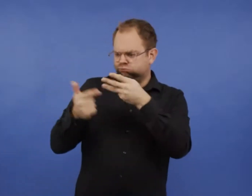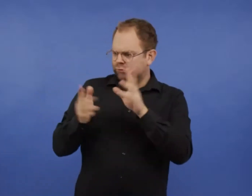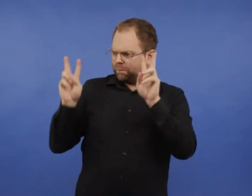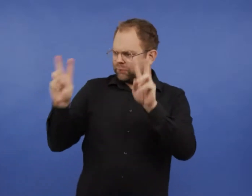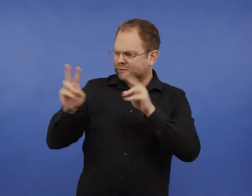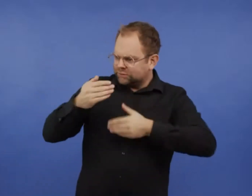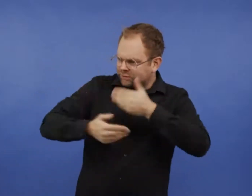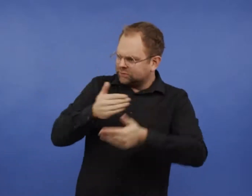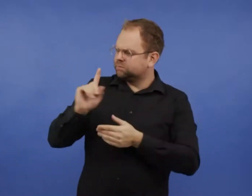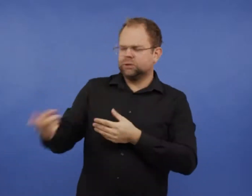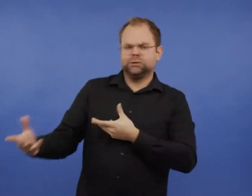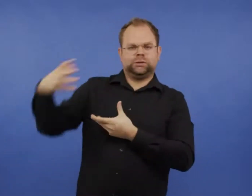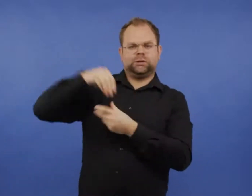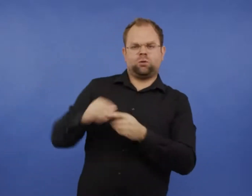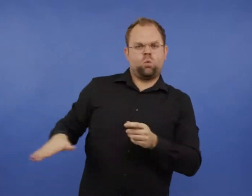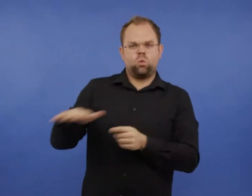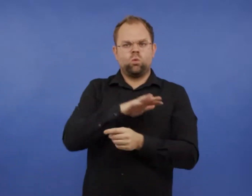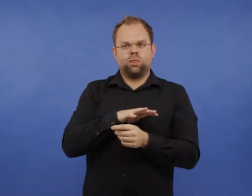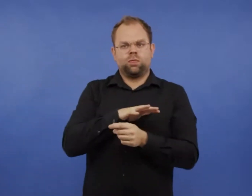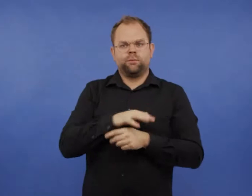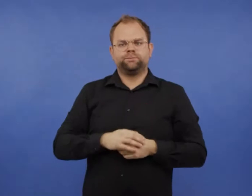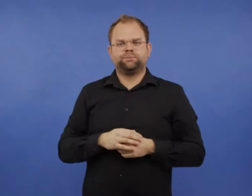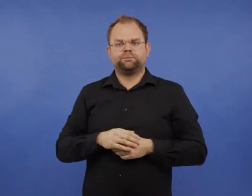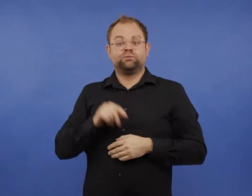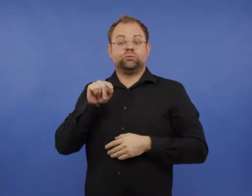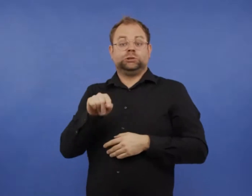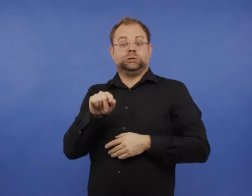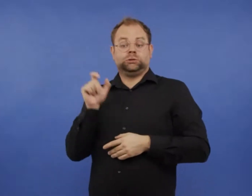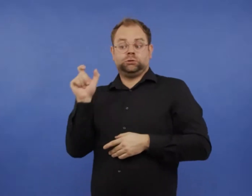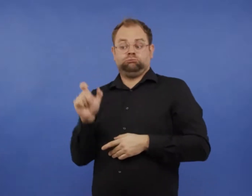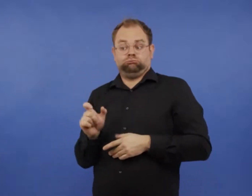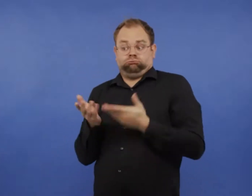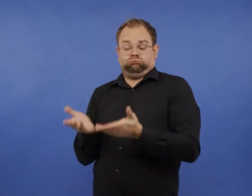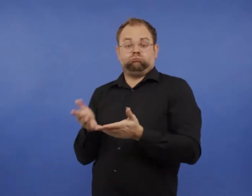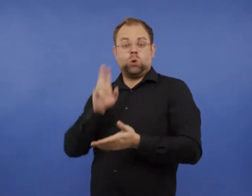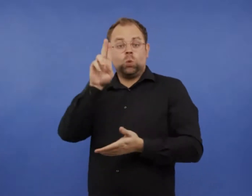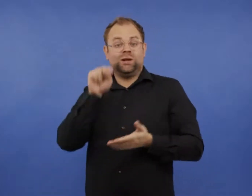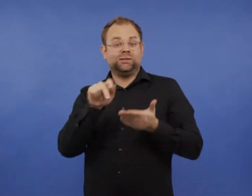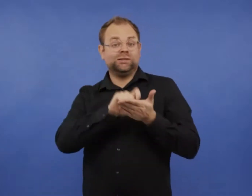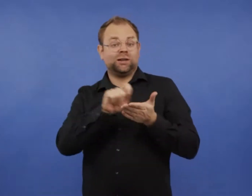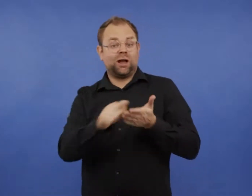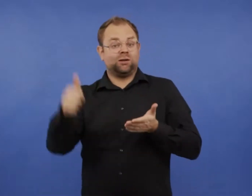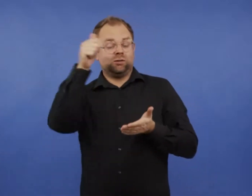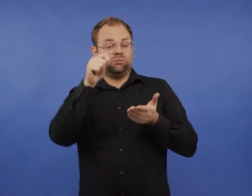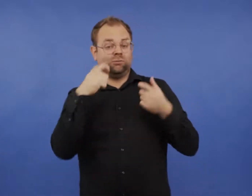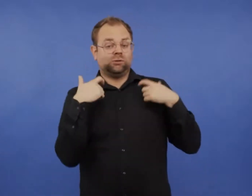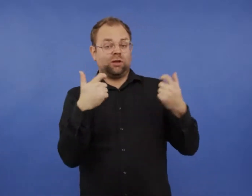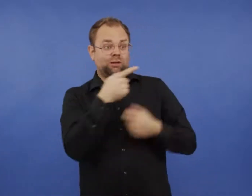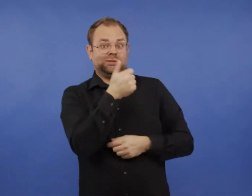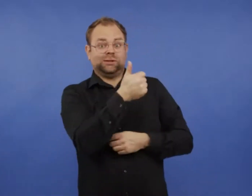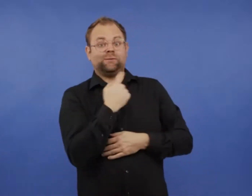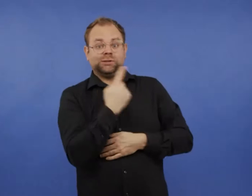were vividly reminded that the United Nations is carved up into three distinct pillars: